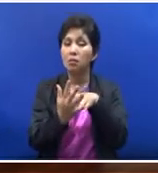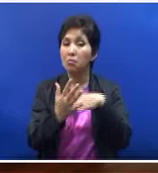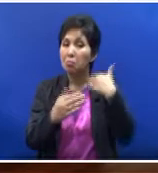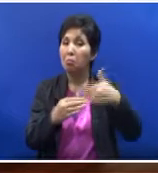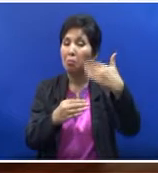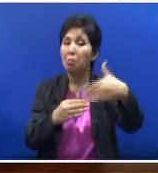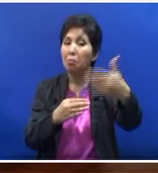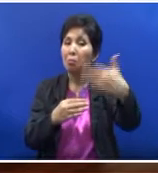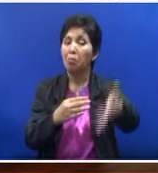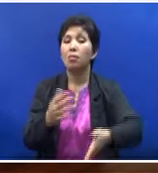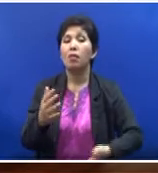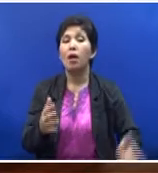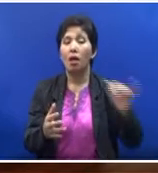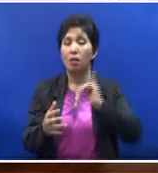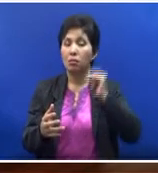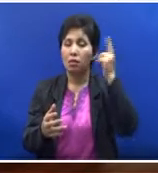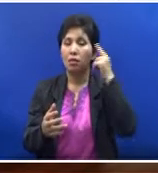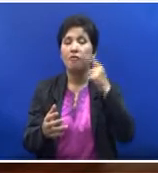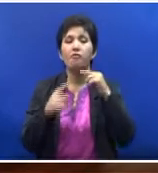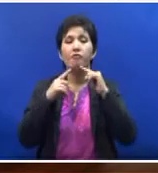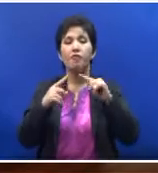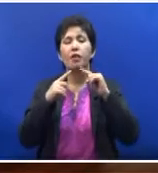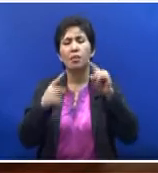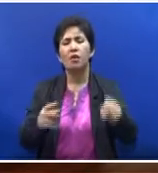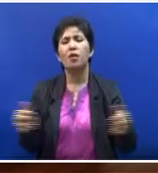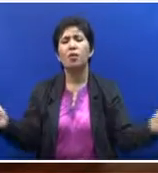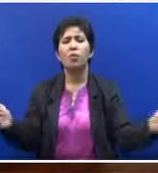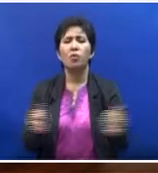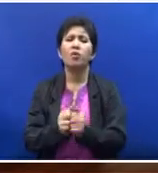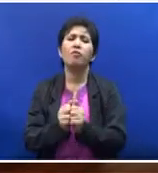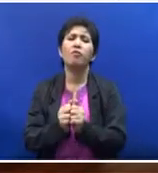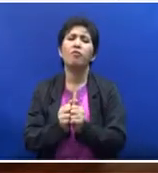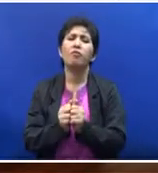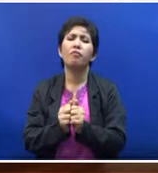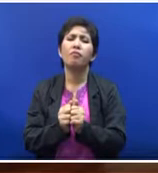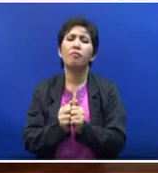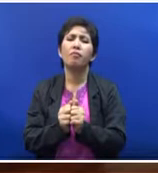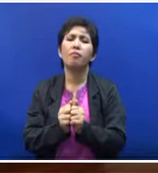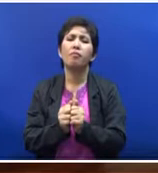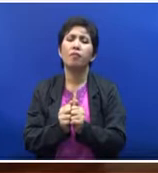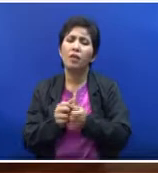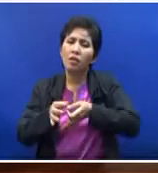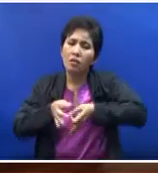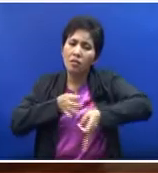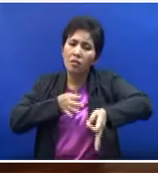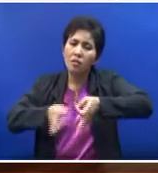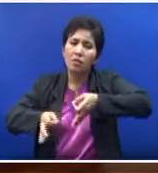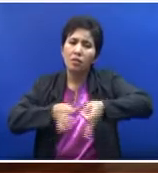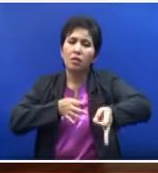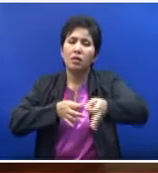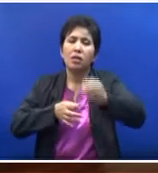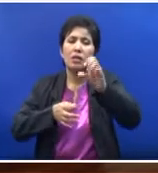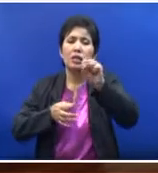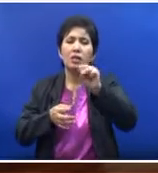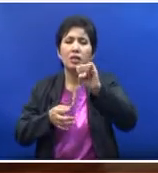further. And I think you are familiar with the dream interpretations by